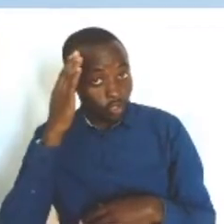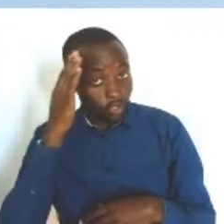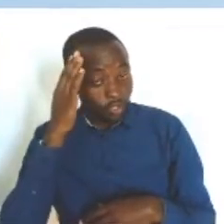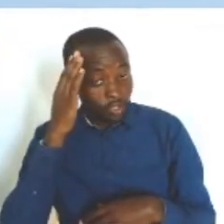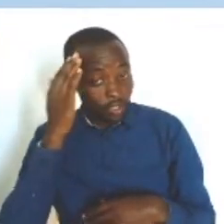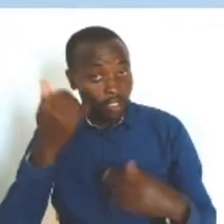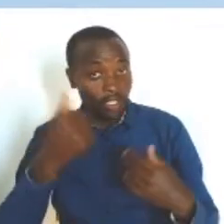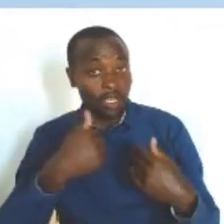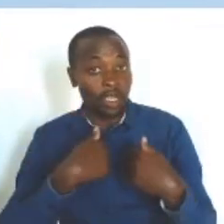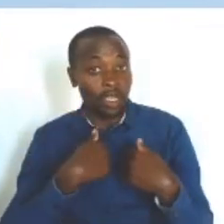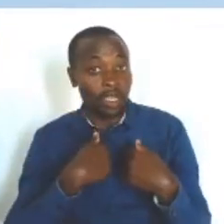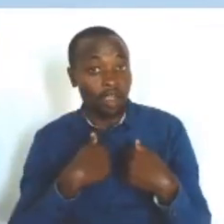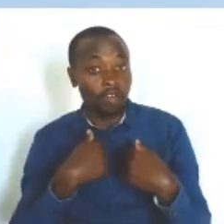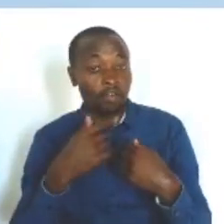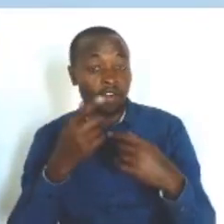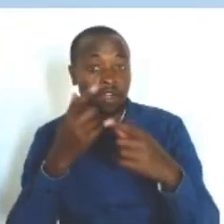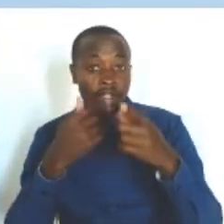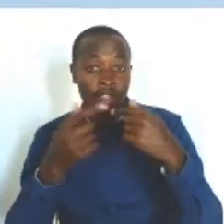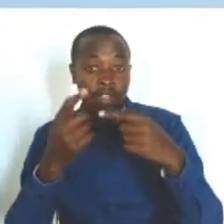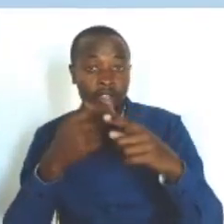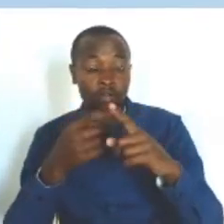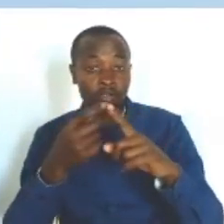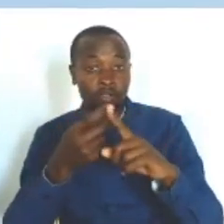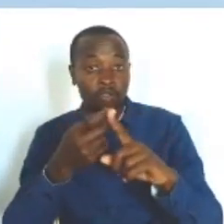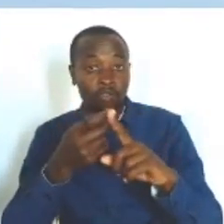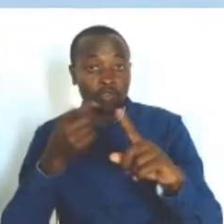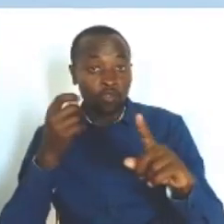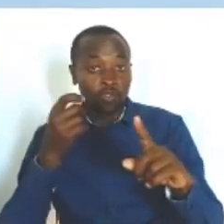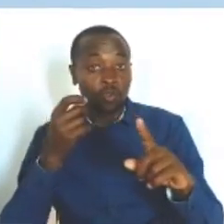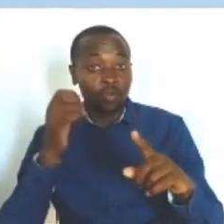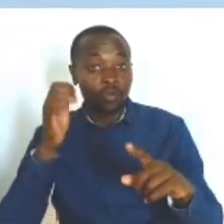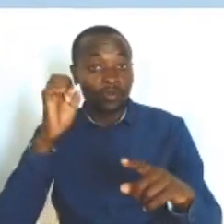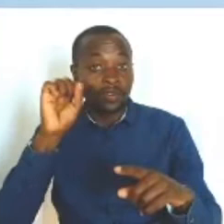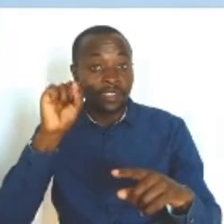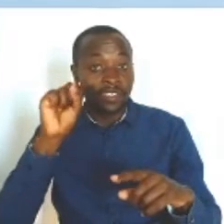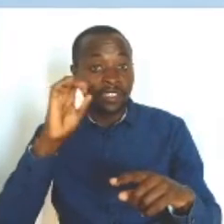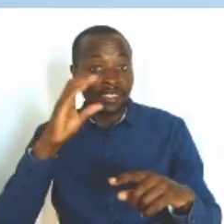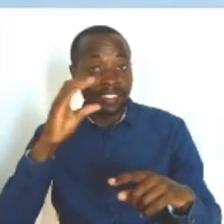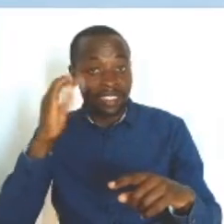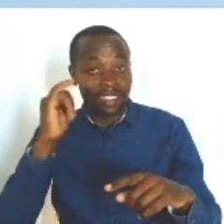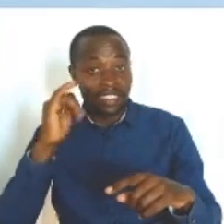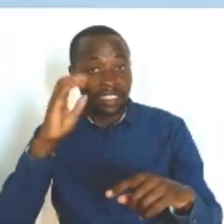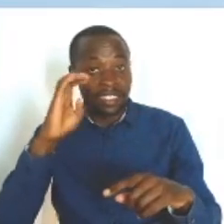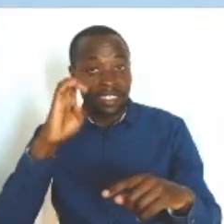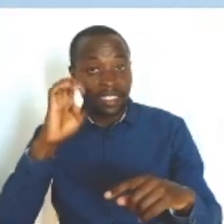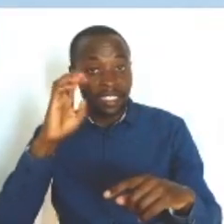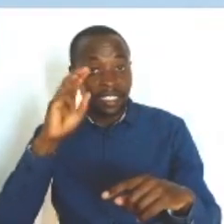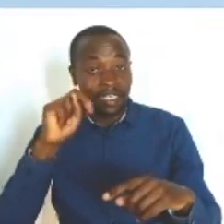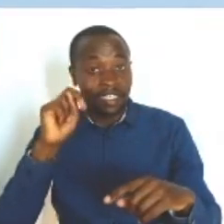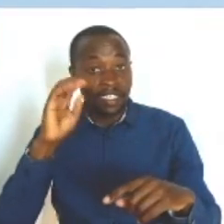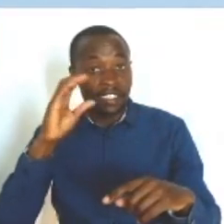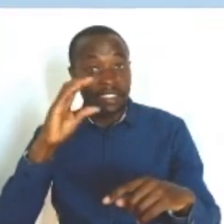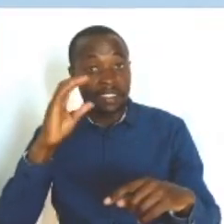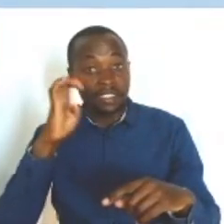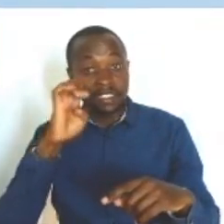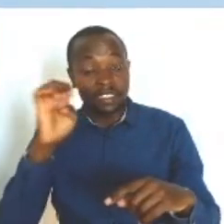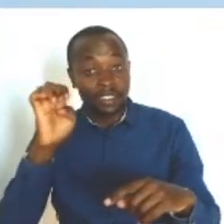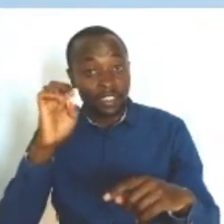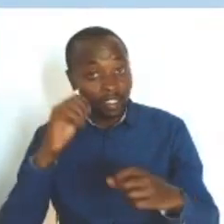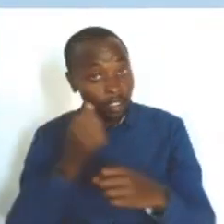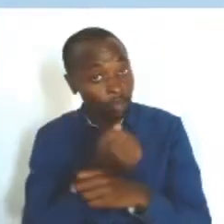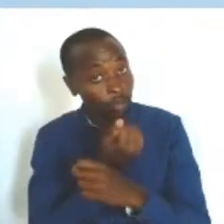from a word, scientia, or science. But this science hasn't